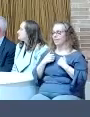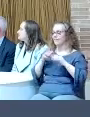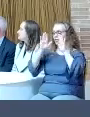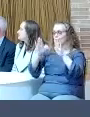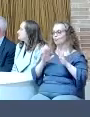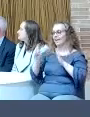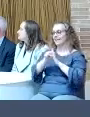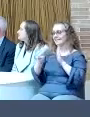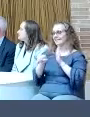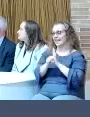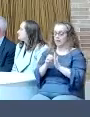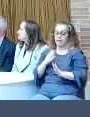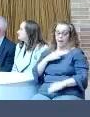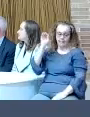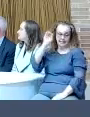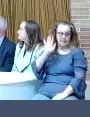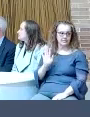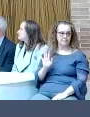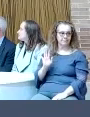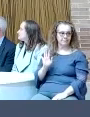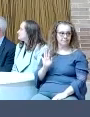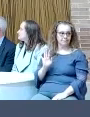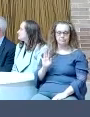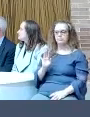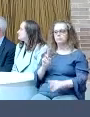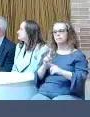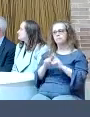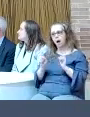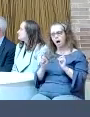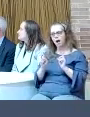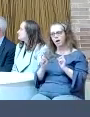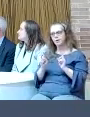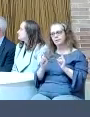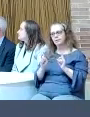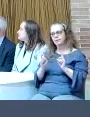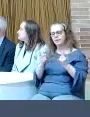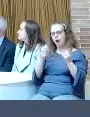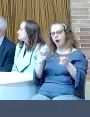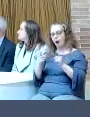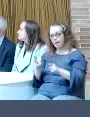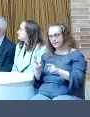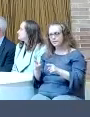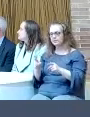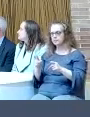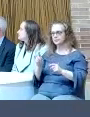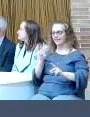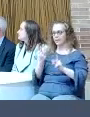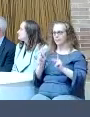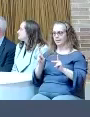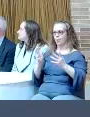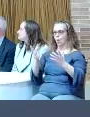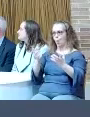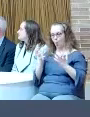in my opinion but we're having an influx of people who want want to have the same